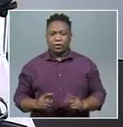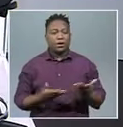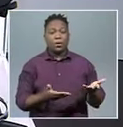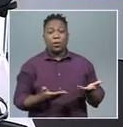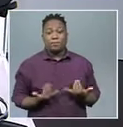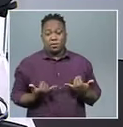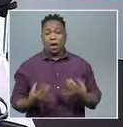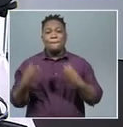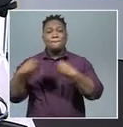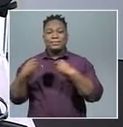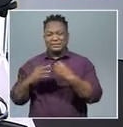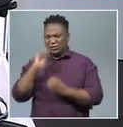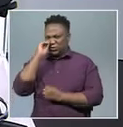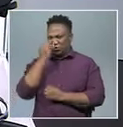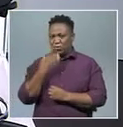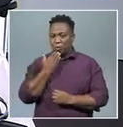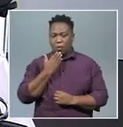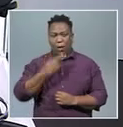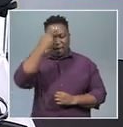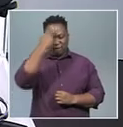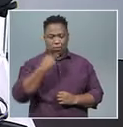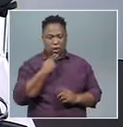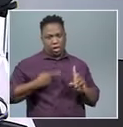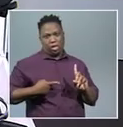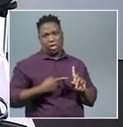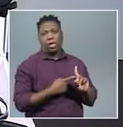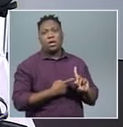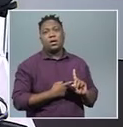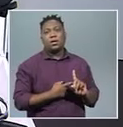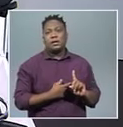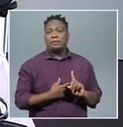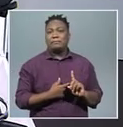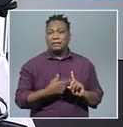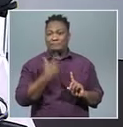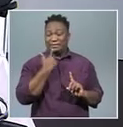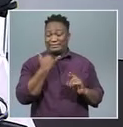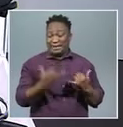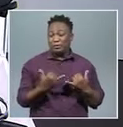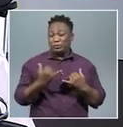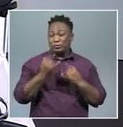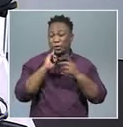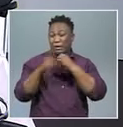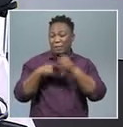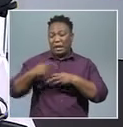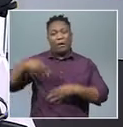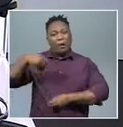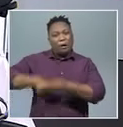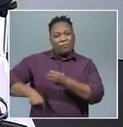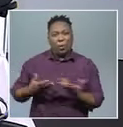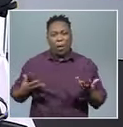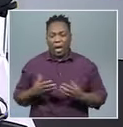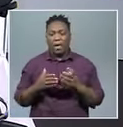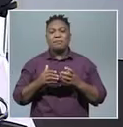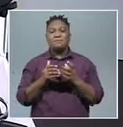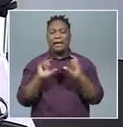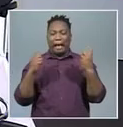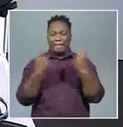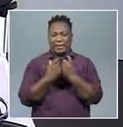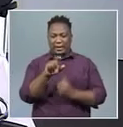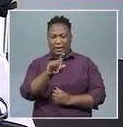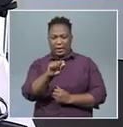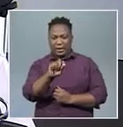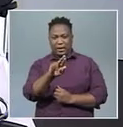Let's talk money and business now with Rufiwa Madzena, but we're actually talking about gross mismanagement at Transnet. More heads may roll. Tell us